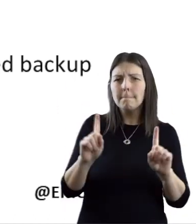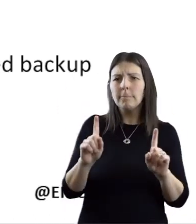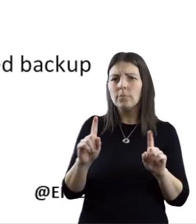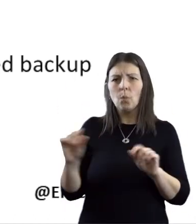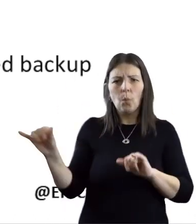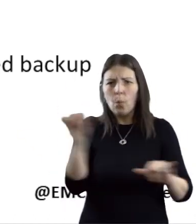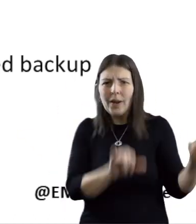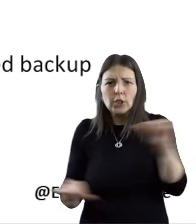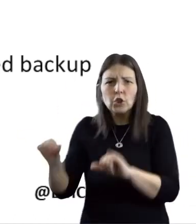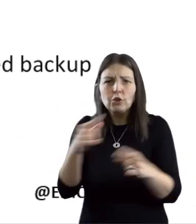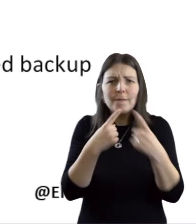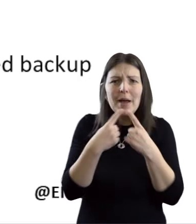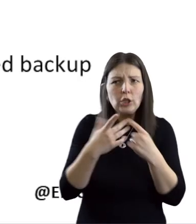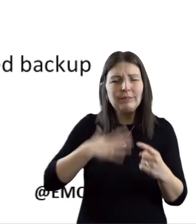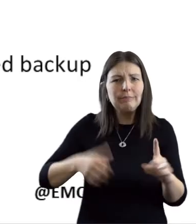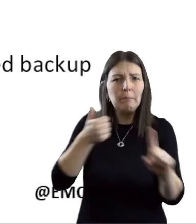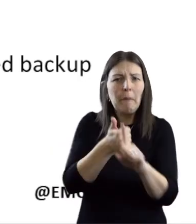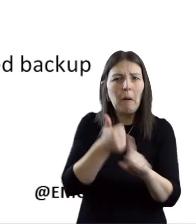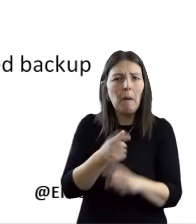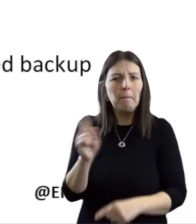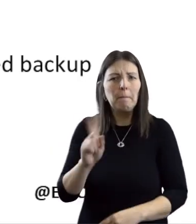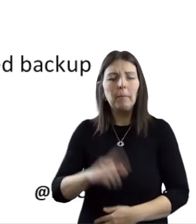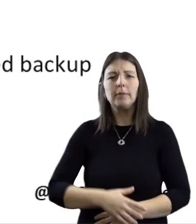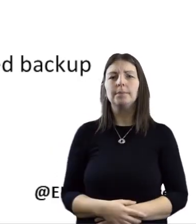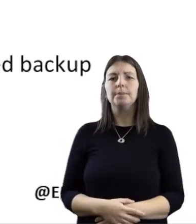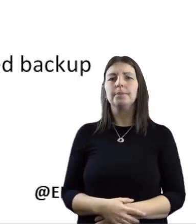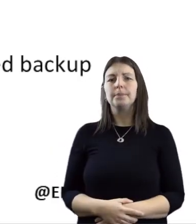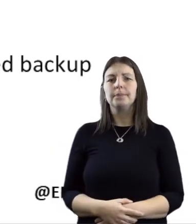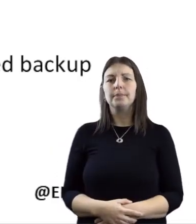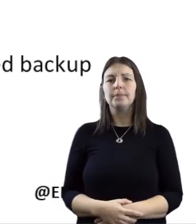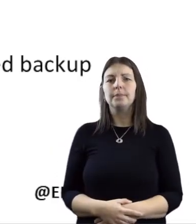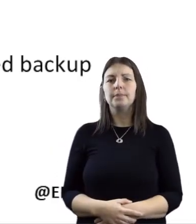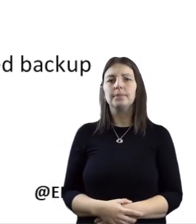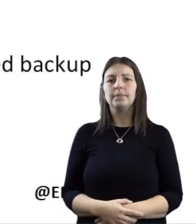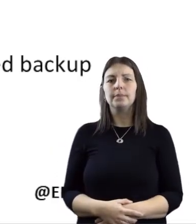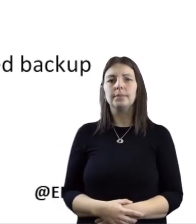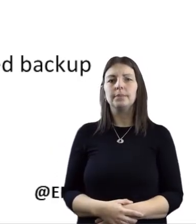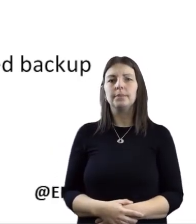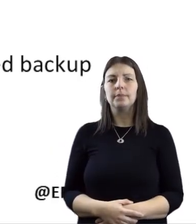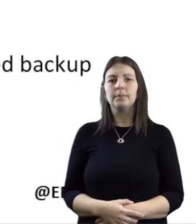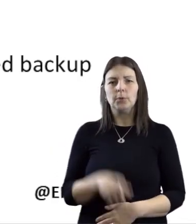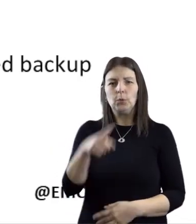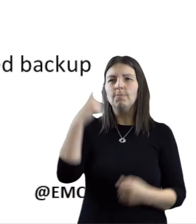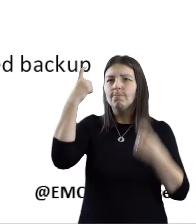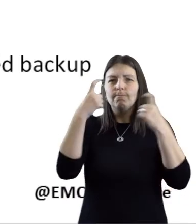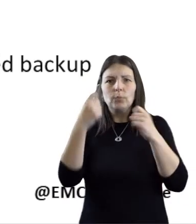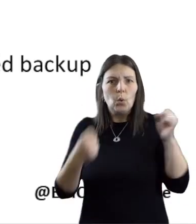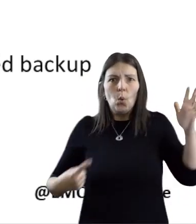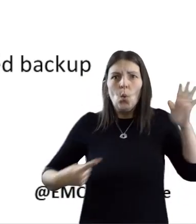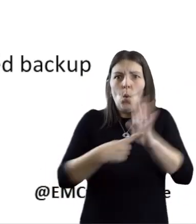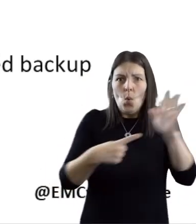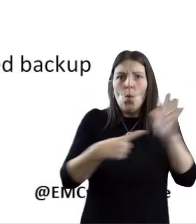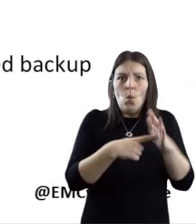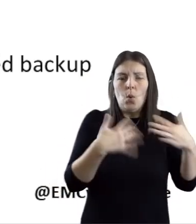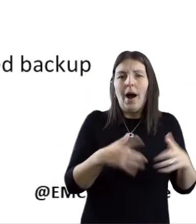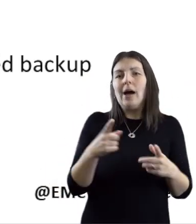will comprise of documents, photos, emails, contacts, and calendars, most of which are kept in just a few common folders on your